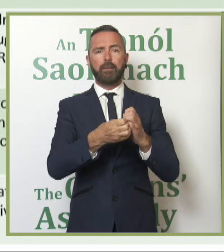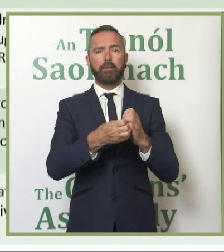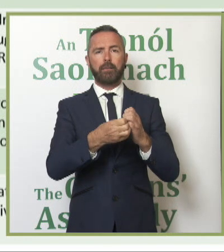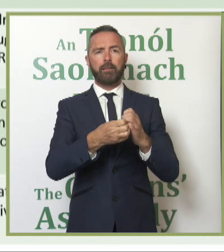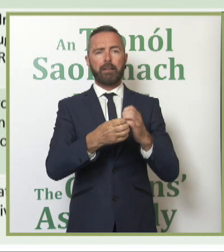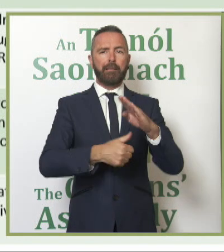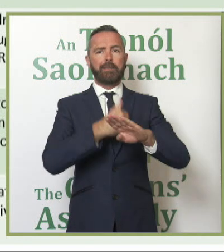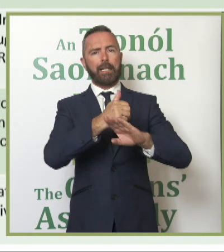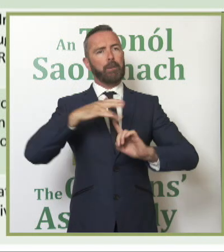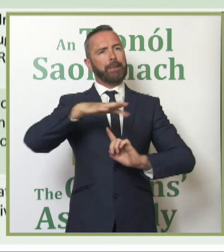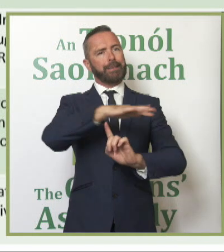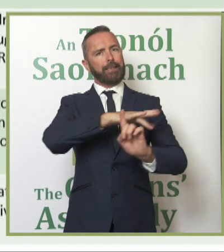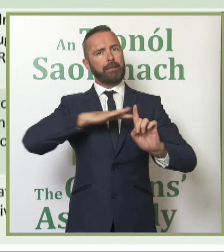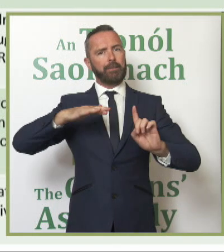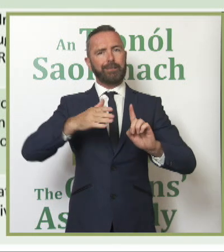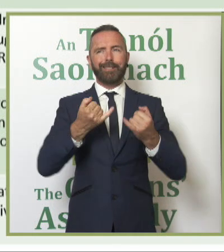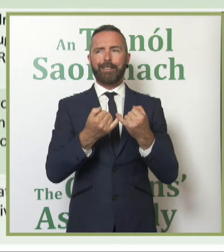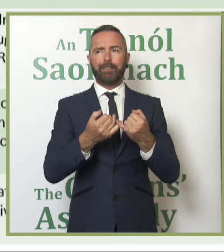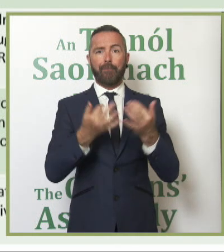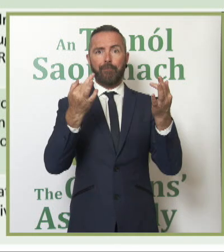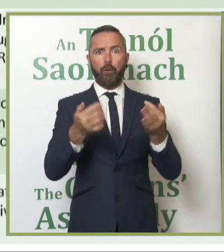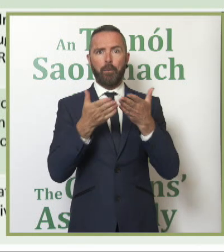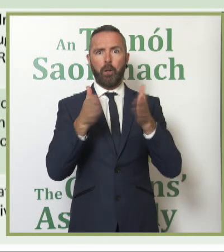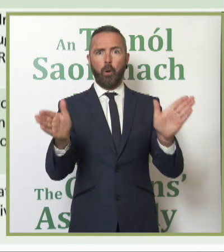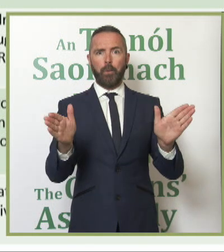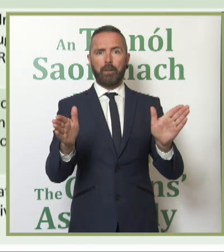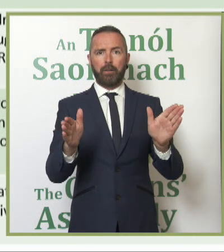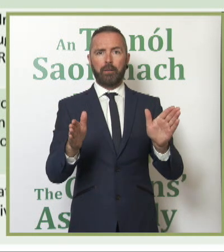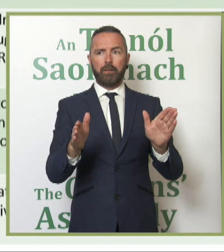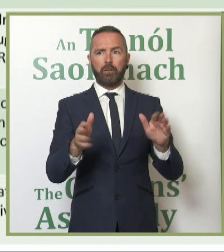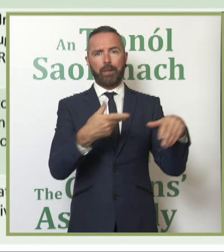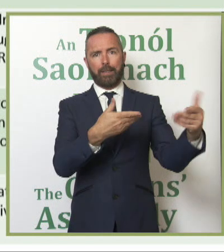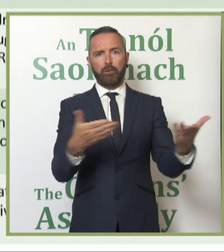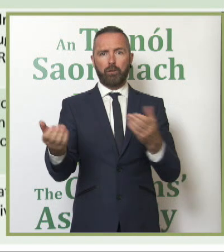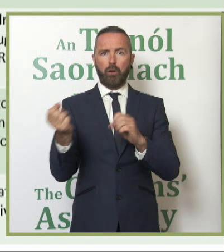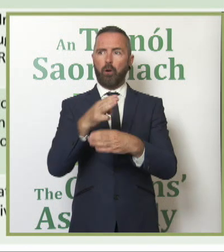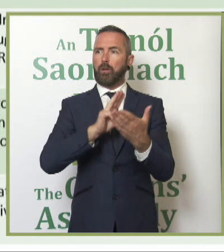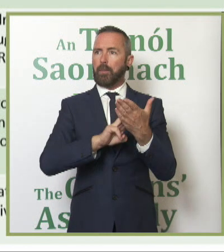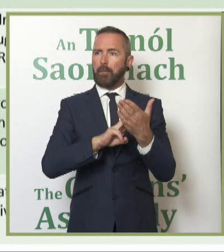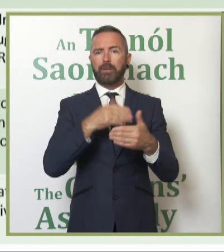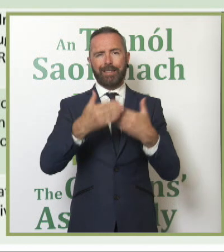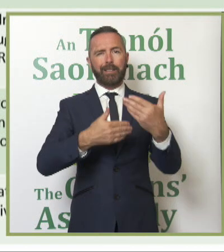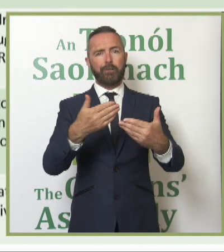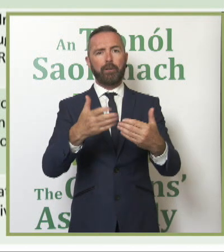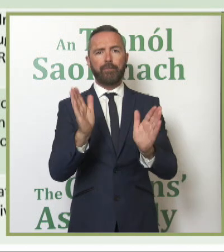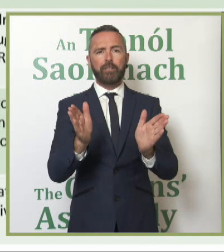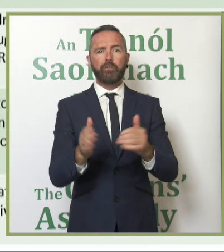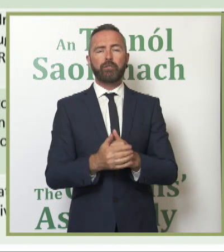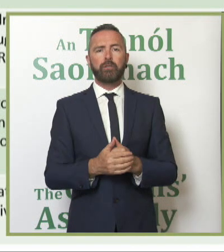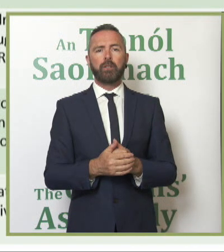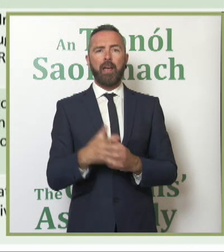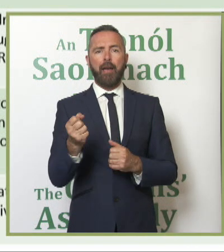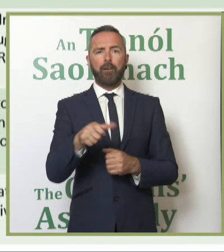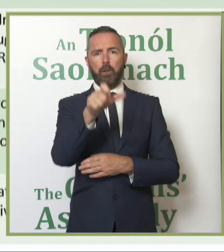scene. So it's the formal opening, which has already happened, induction of members, etc. Taking the